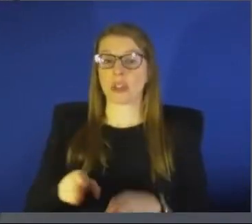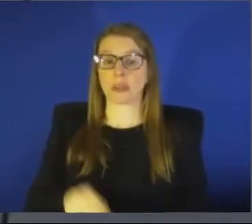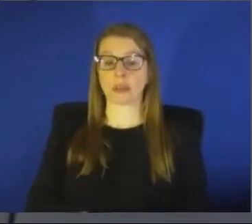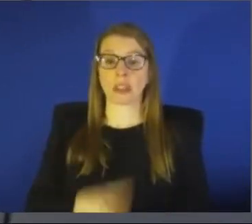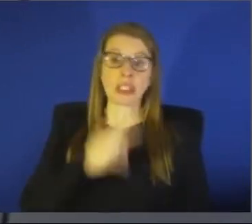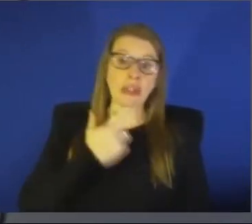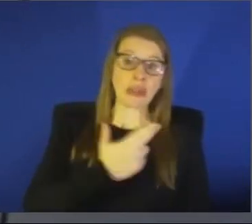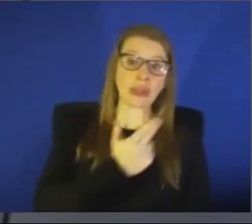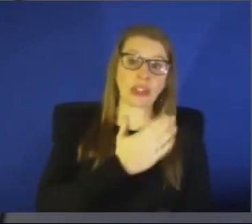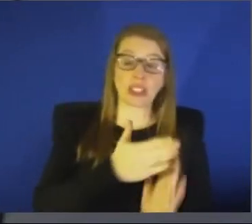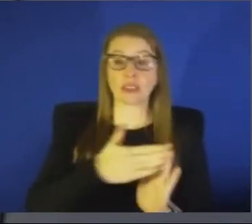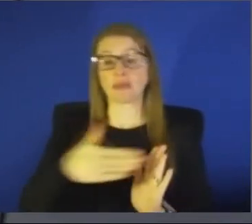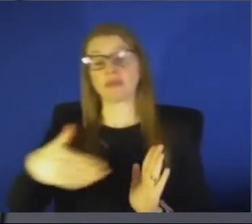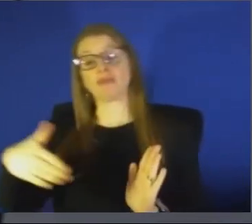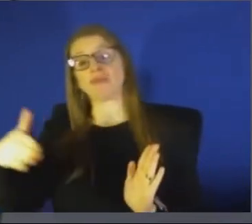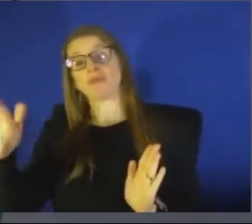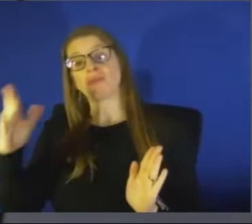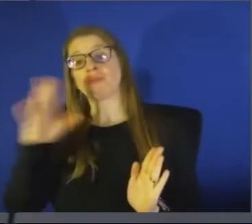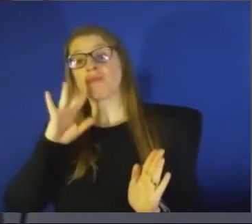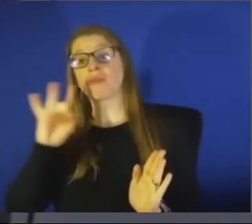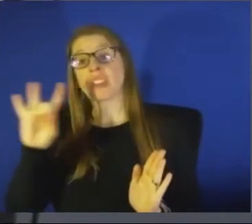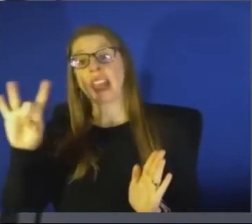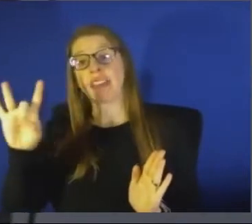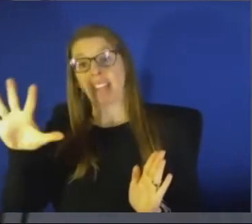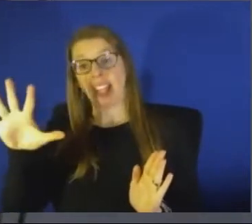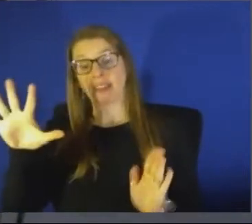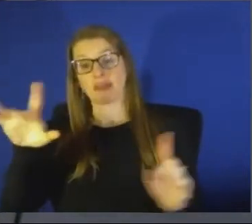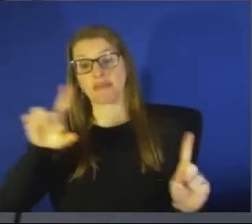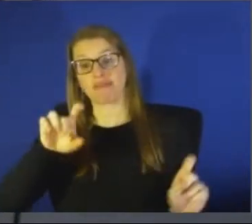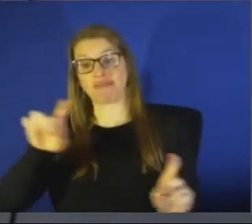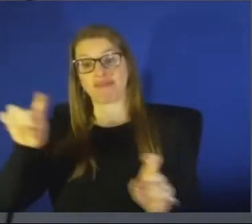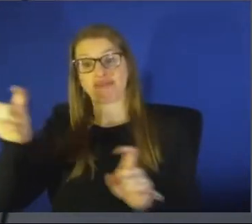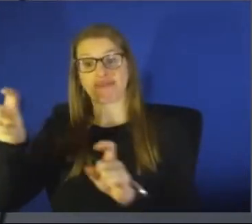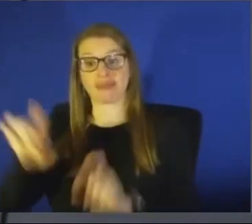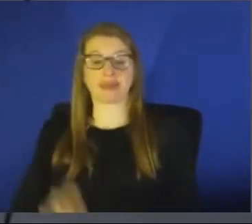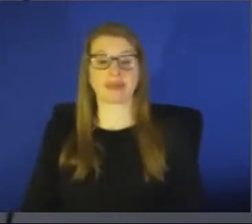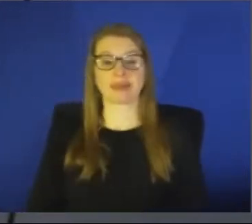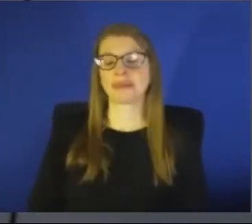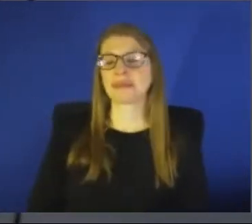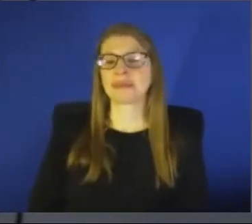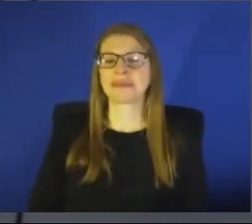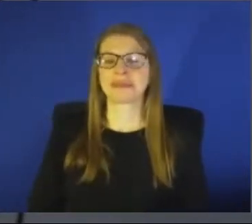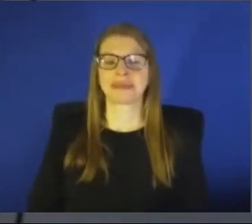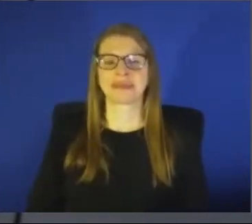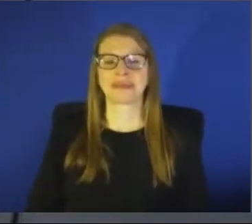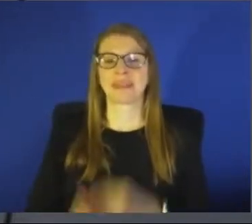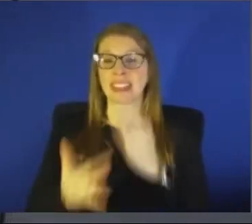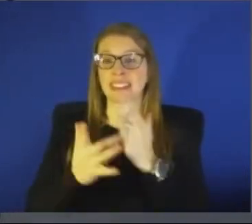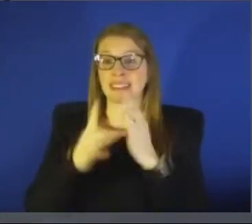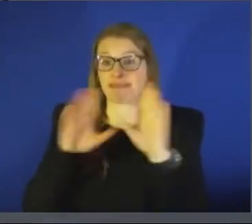all the way up through 85, I believe. So what this technology allows us to do